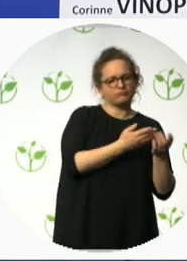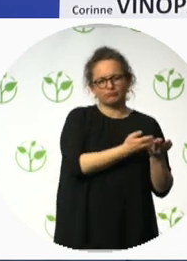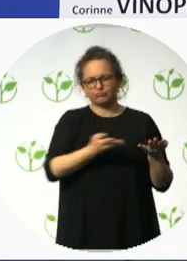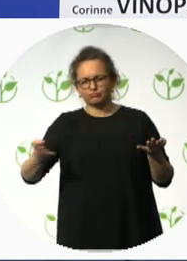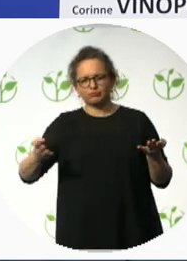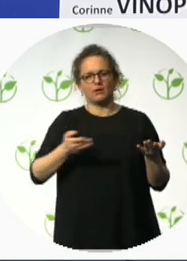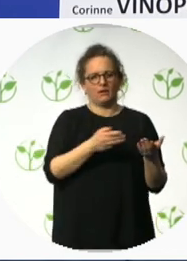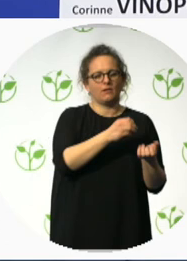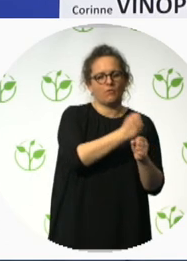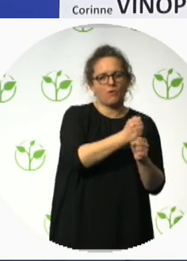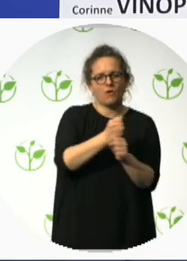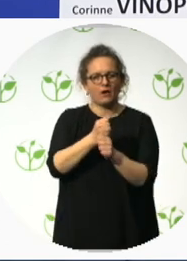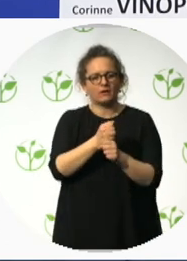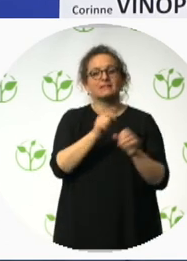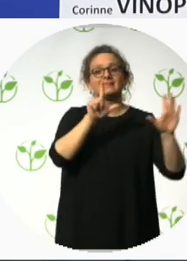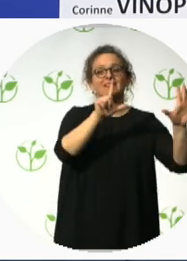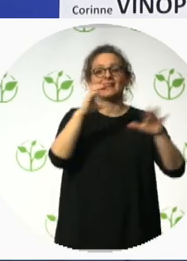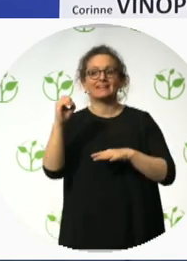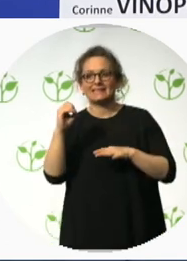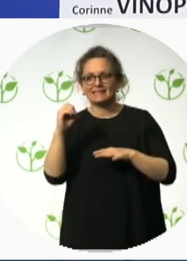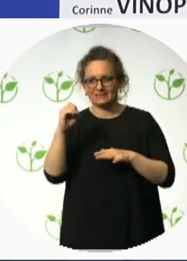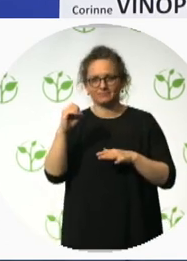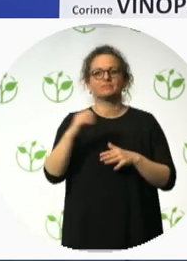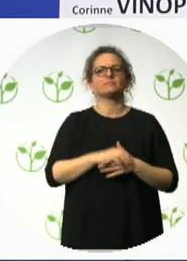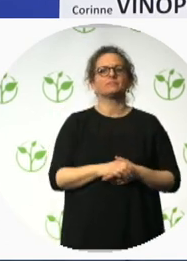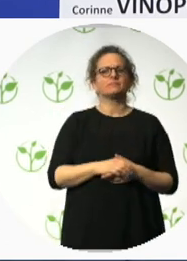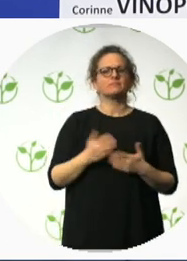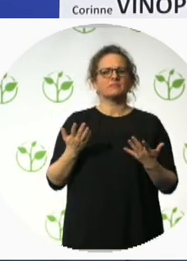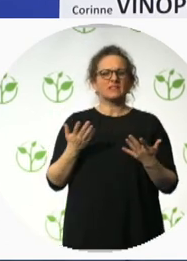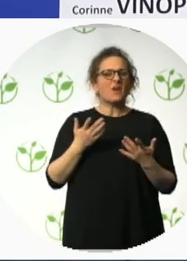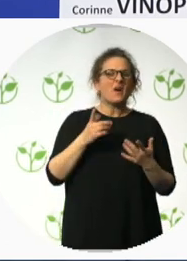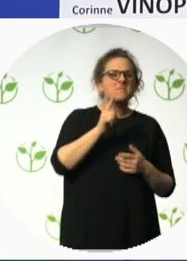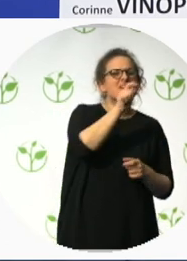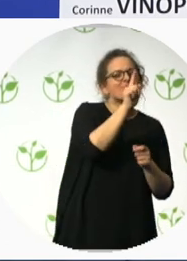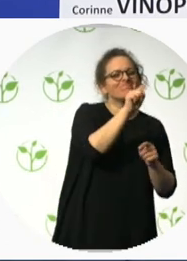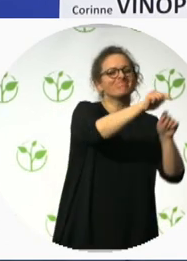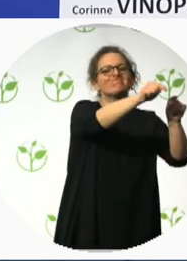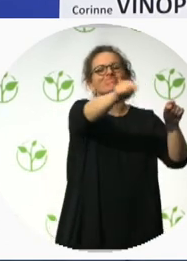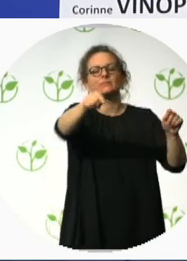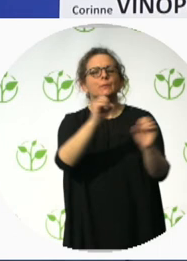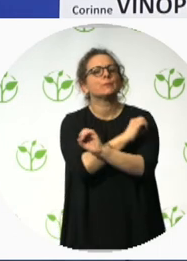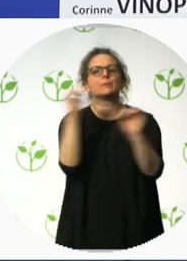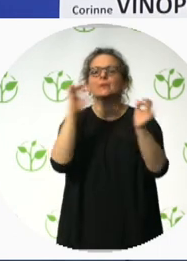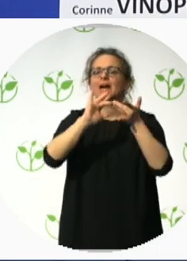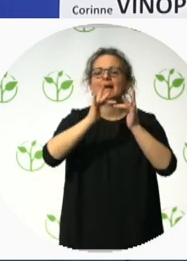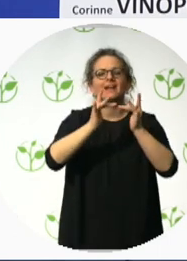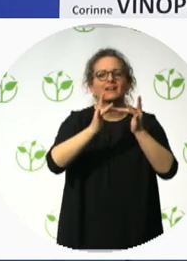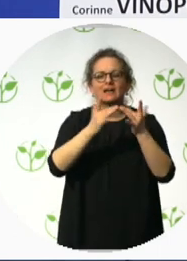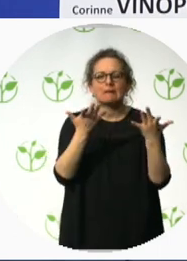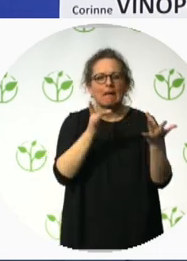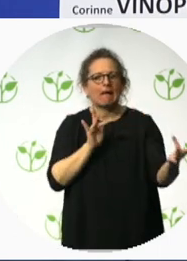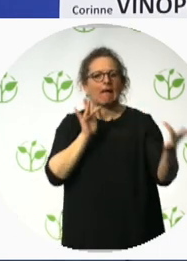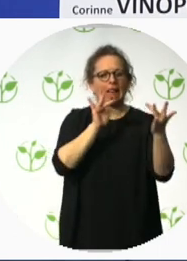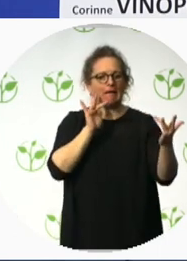use our CD-based IP. But all someone has to do is approach us, and what we can